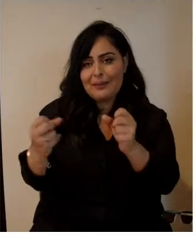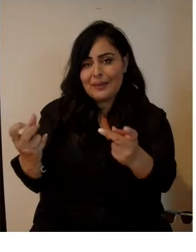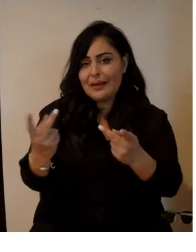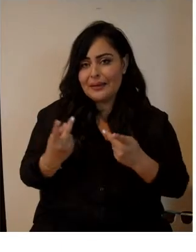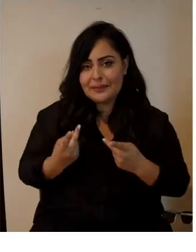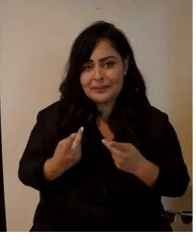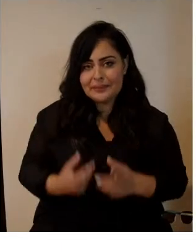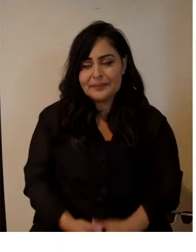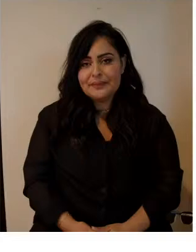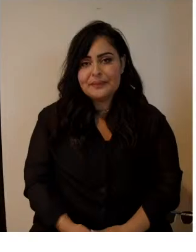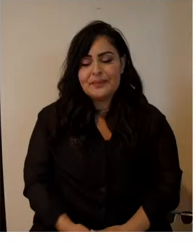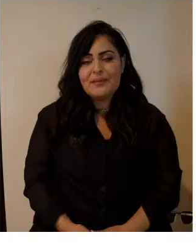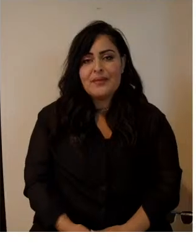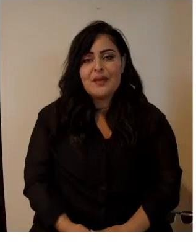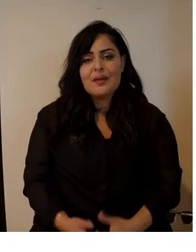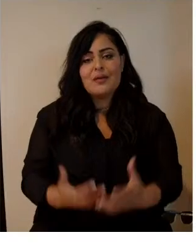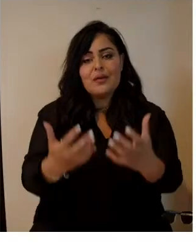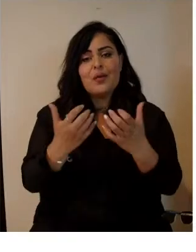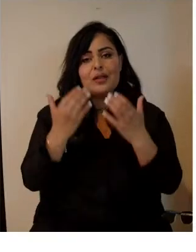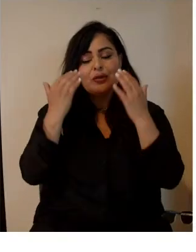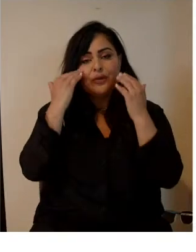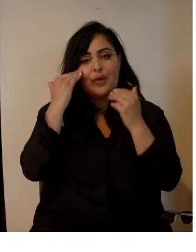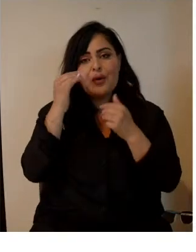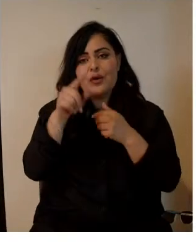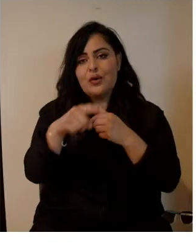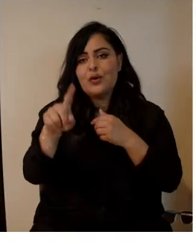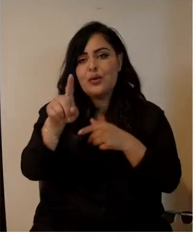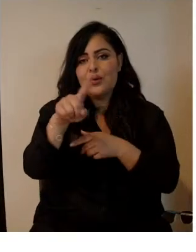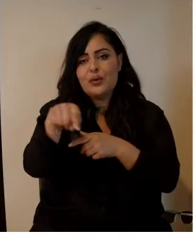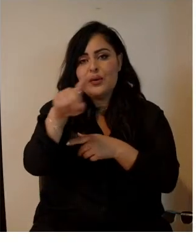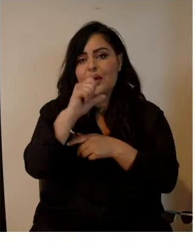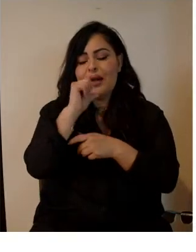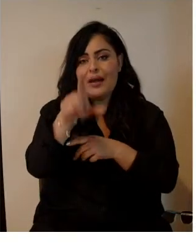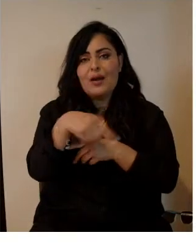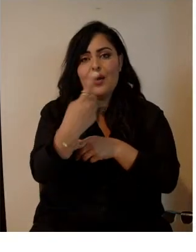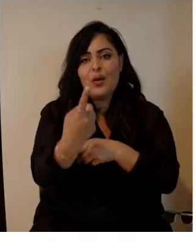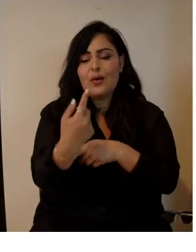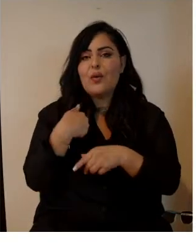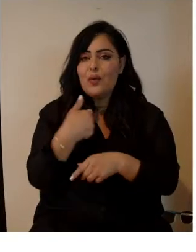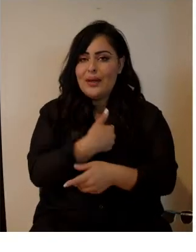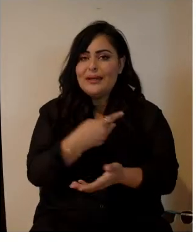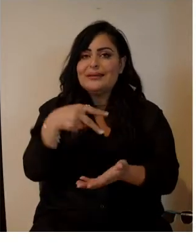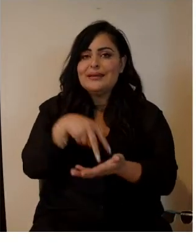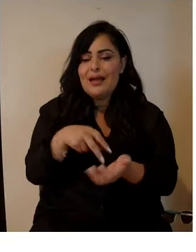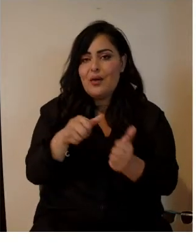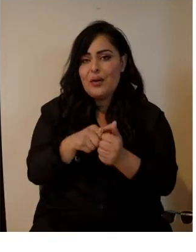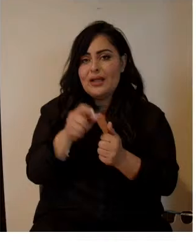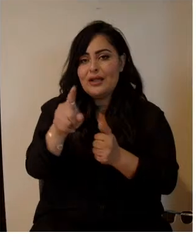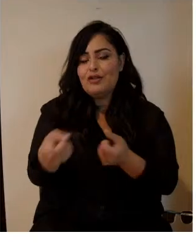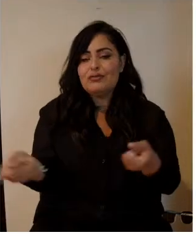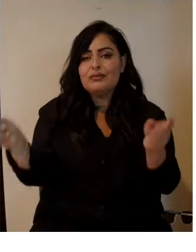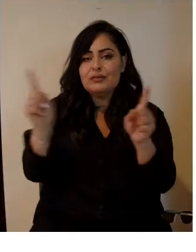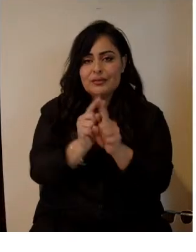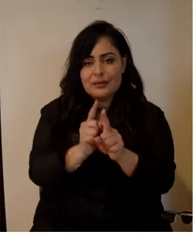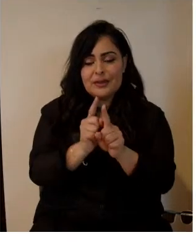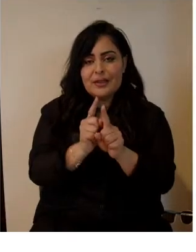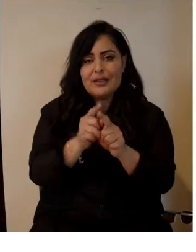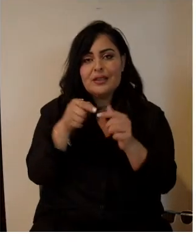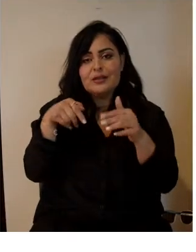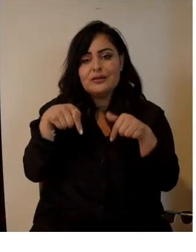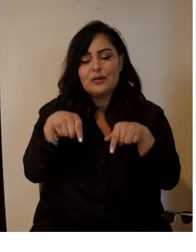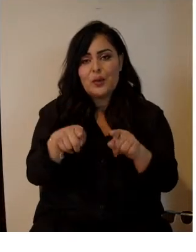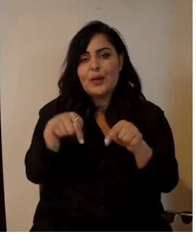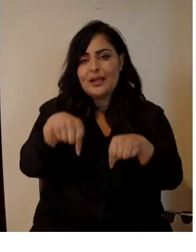replaced. We want you to know that you are not alone. We stand in solidarity with you during this incredibly difficult